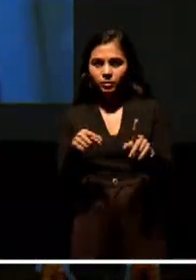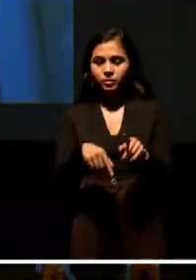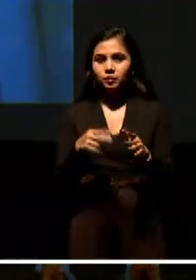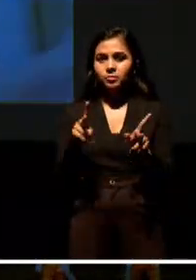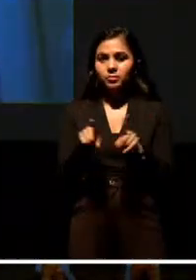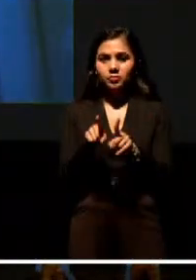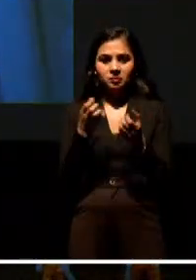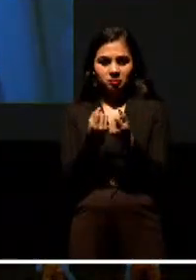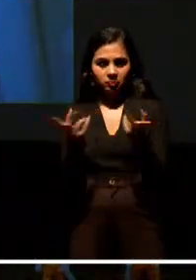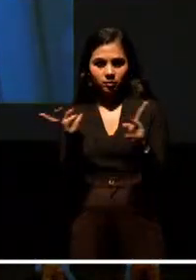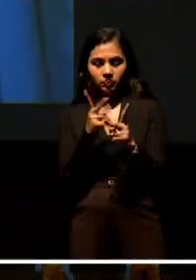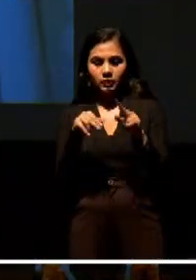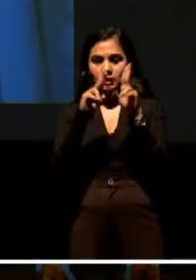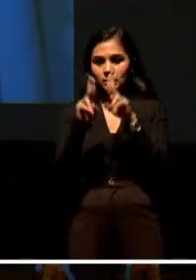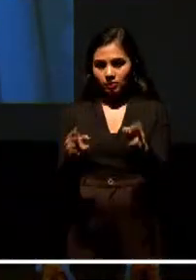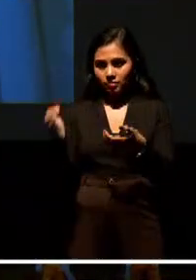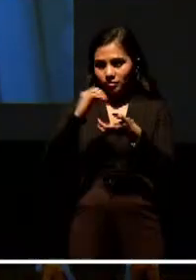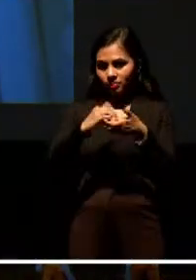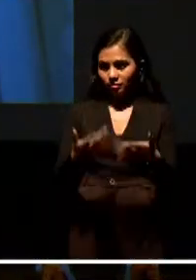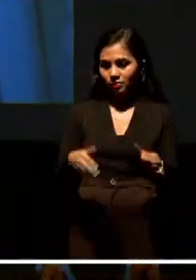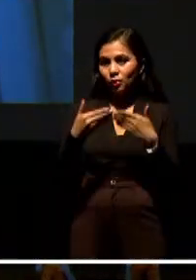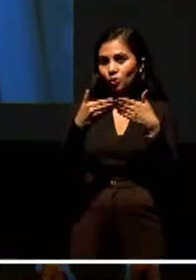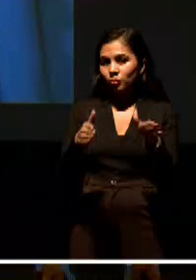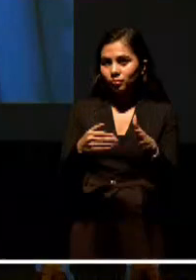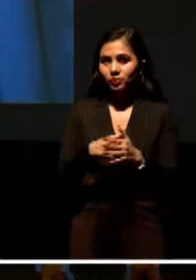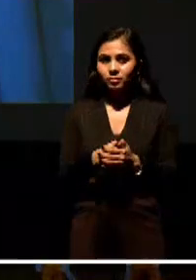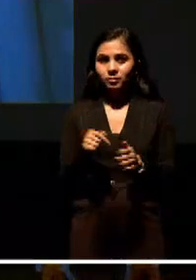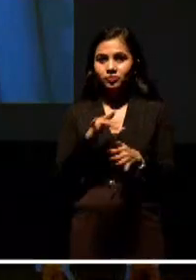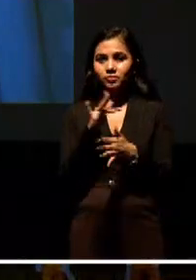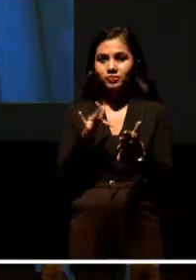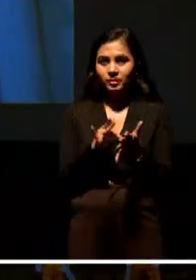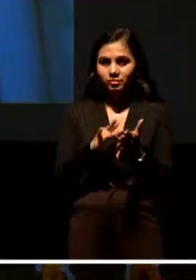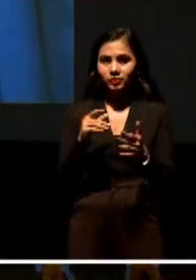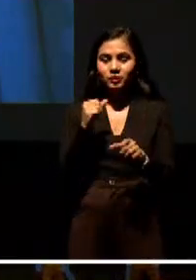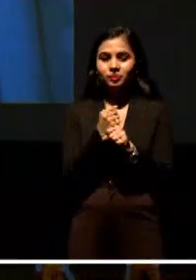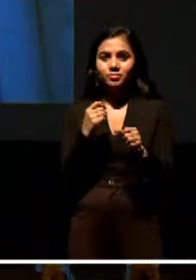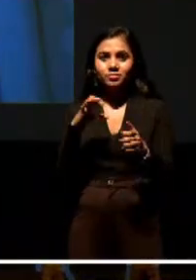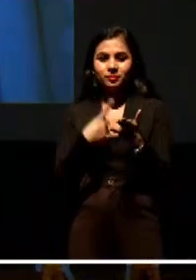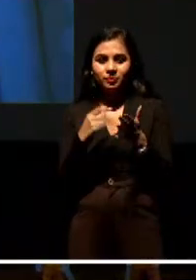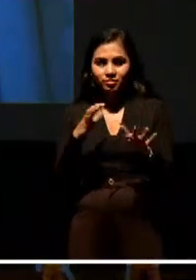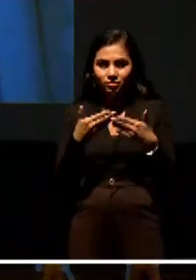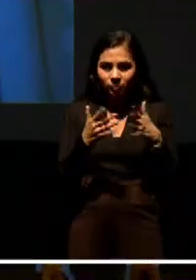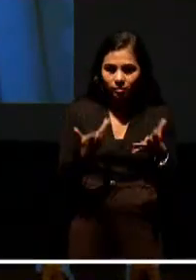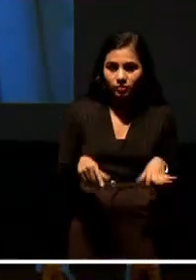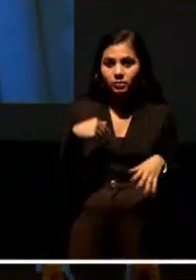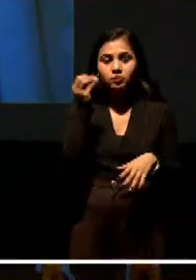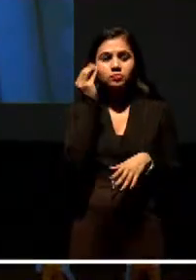People Association and now Sarthak. We have opened our resource centers there. So in resource center, we where